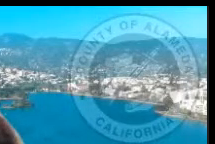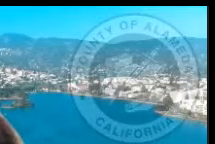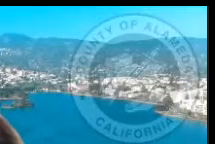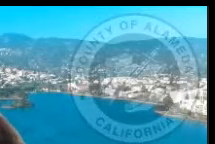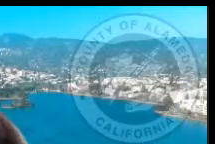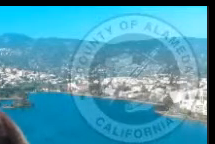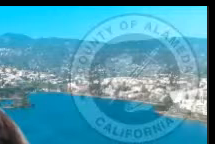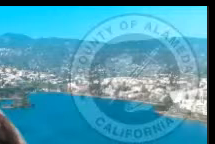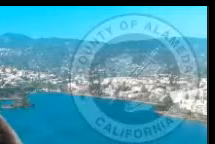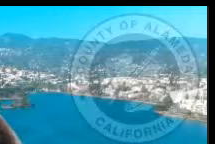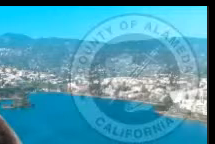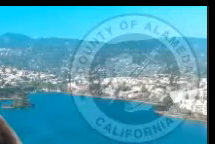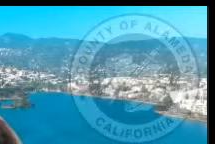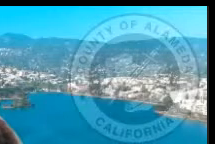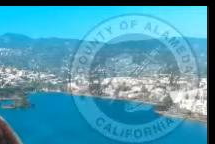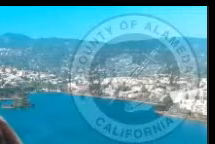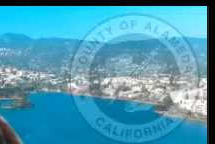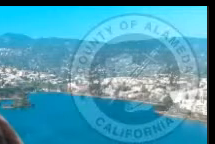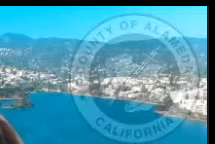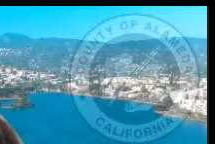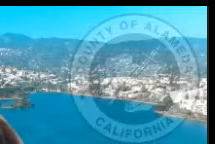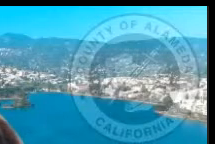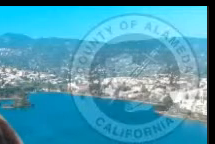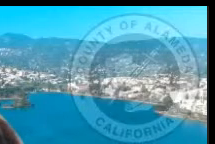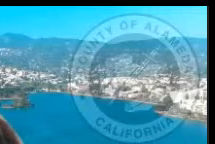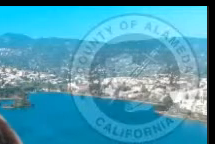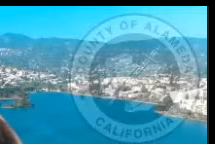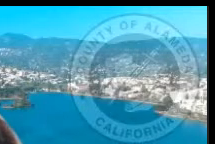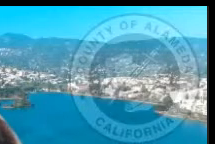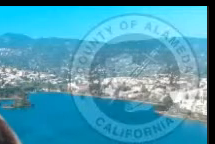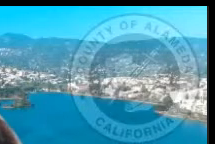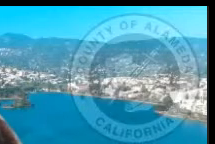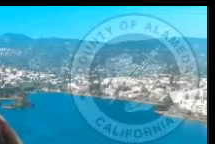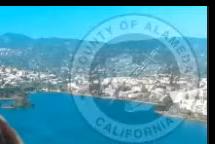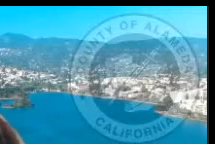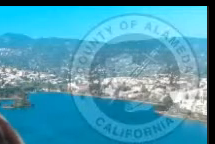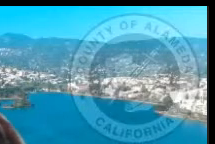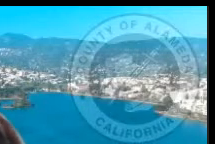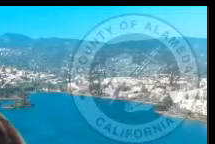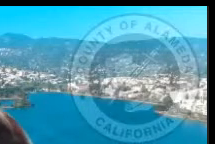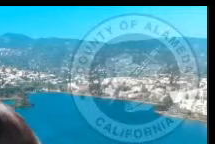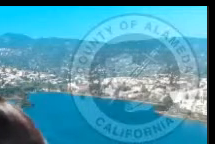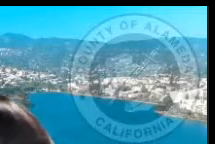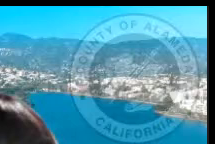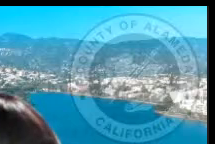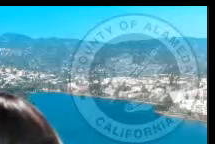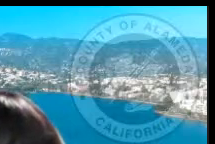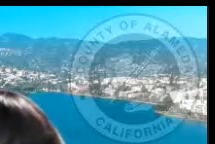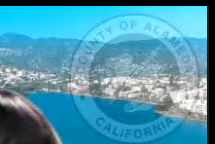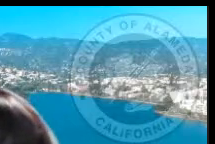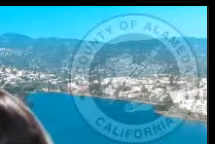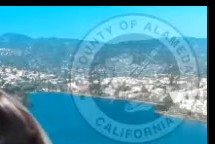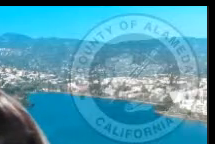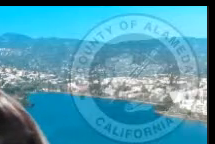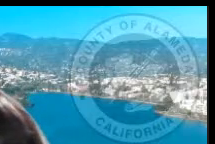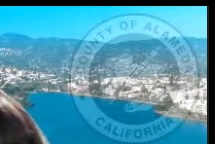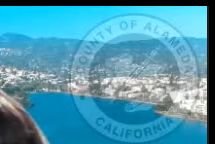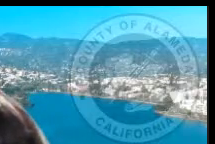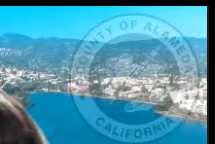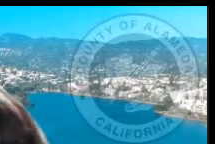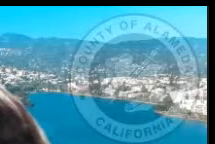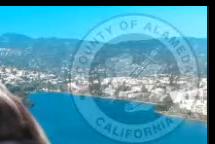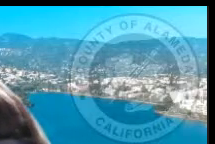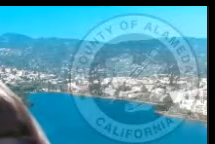to start, like on the third slide. It just doesn't have that option available while sharing slides.